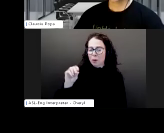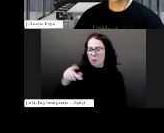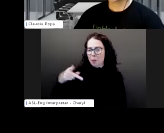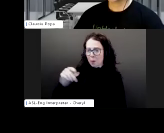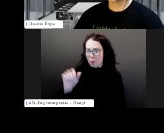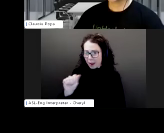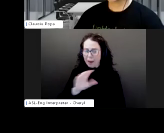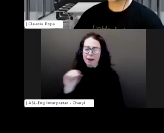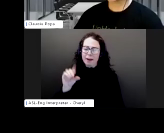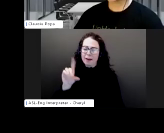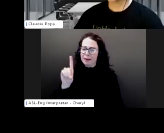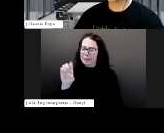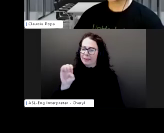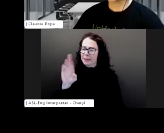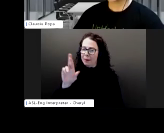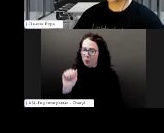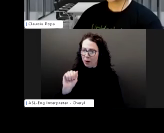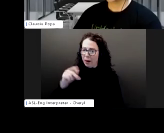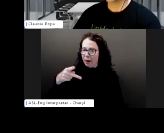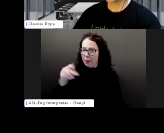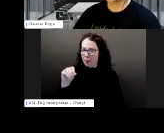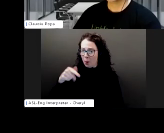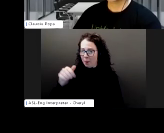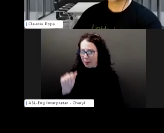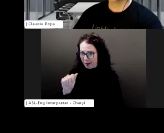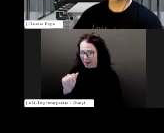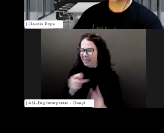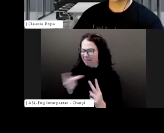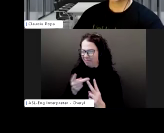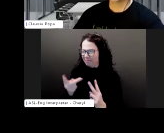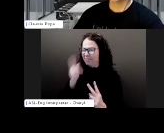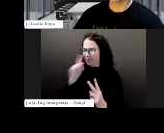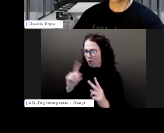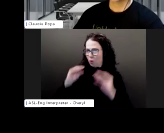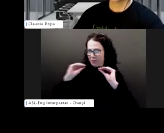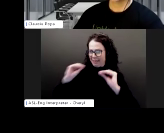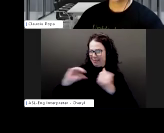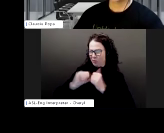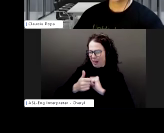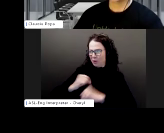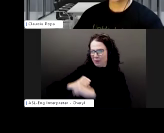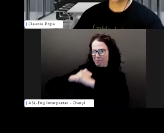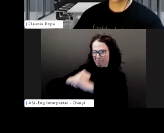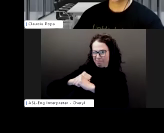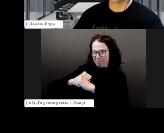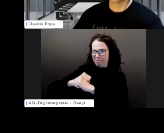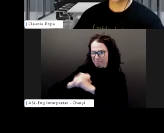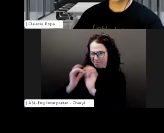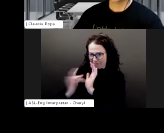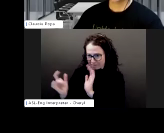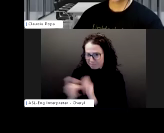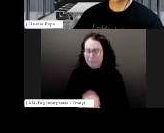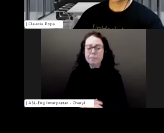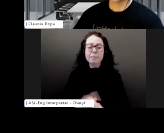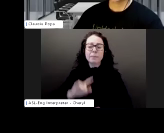skills. But before we get to this, I just wanted to start with a land